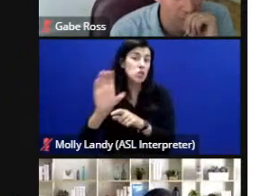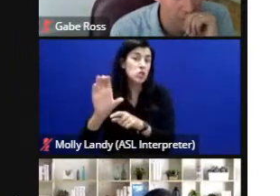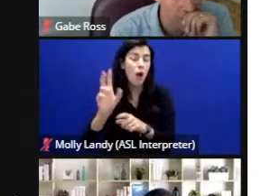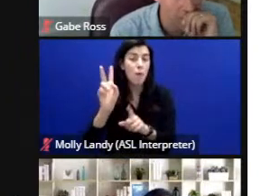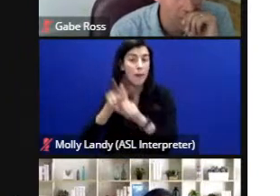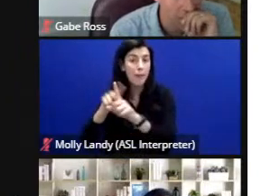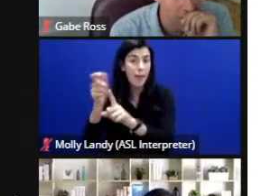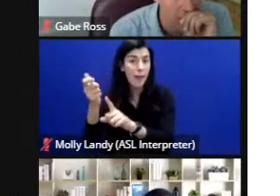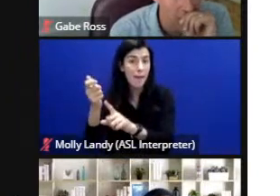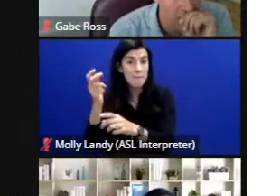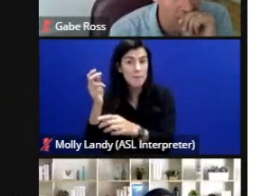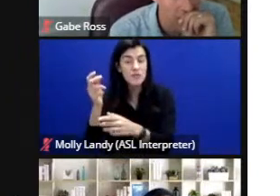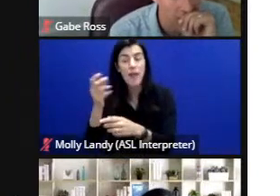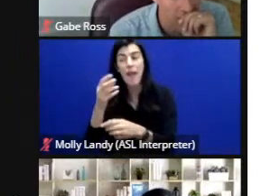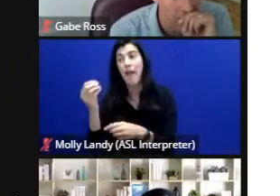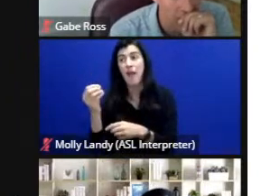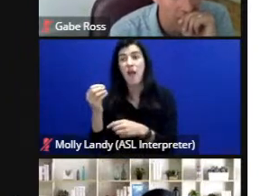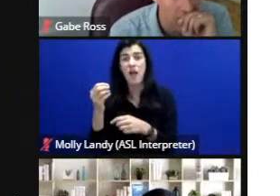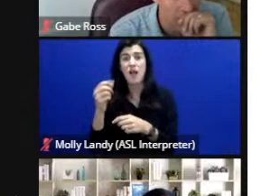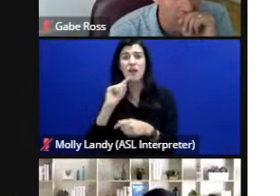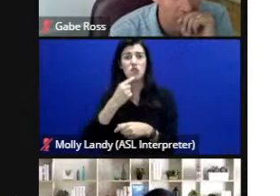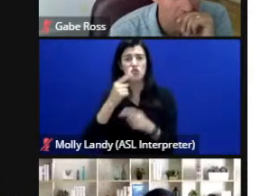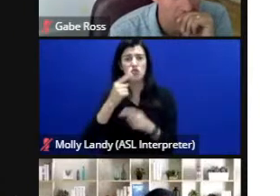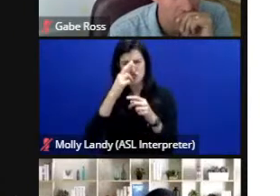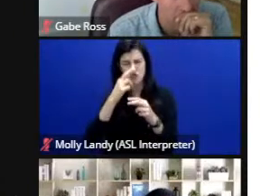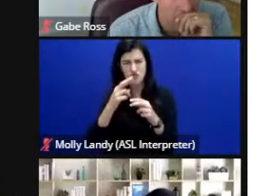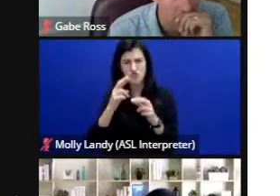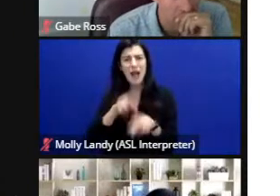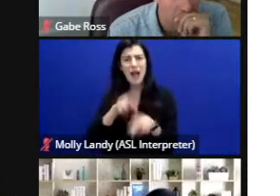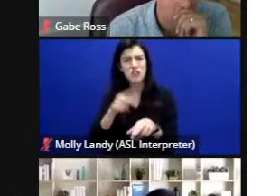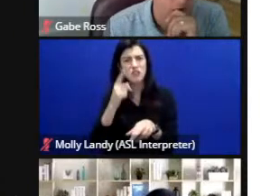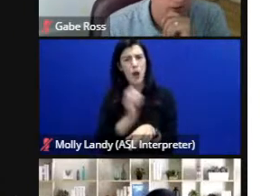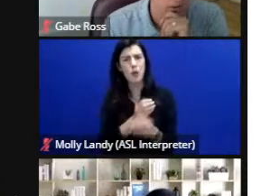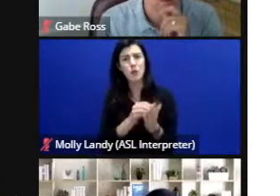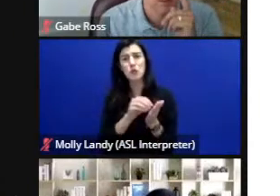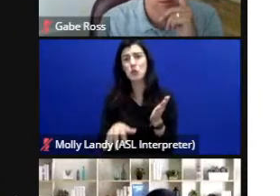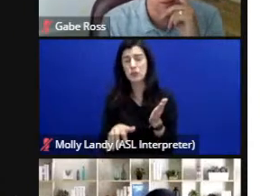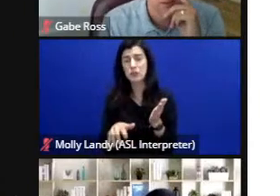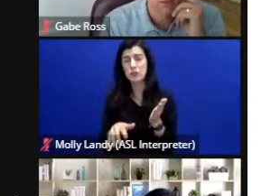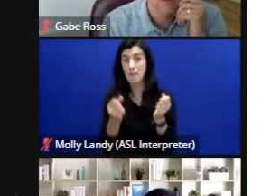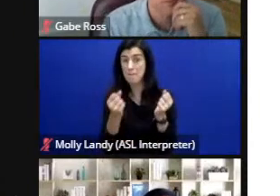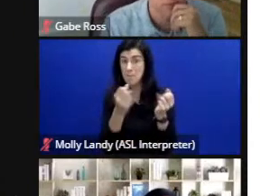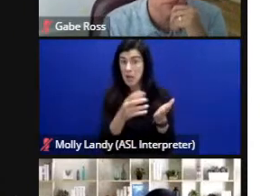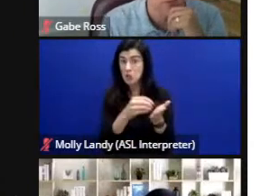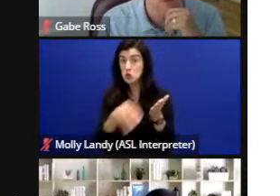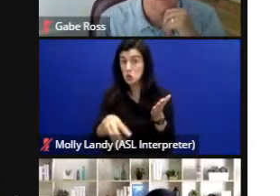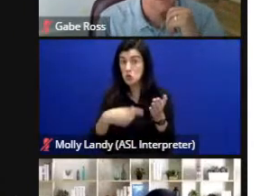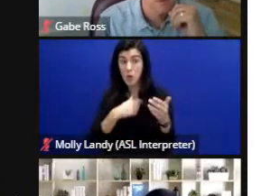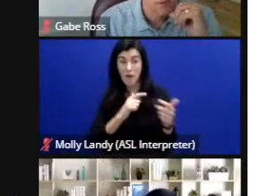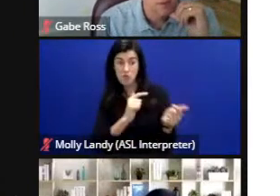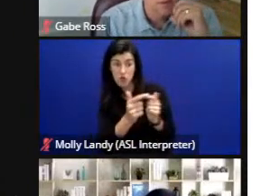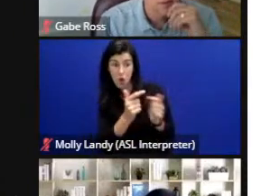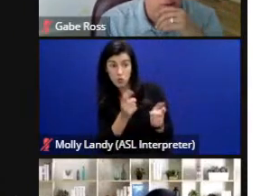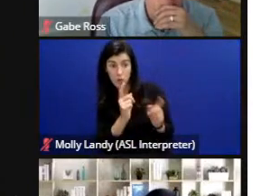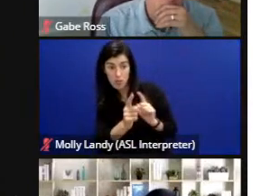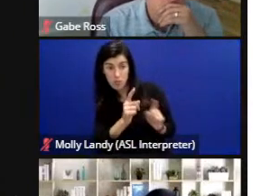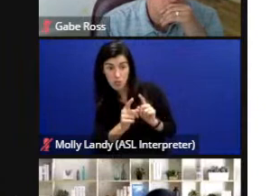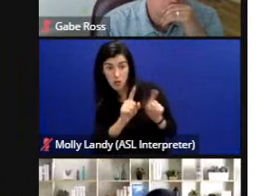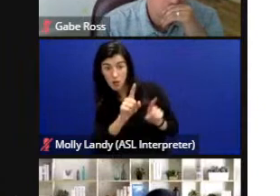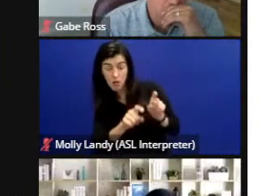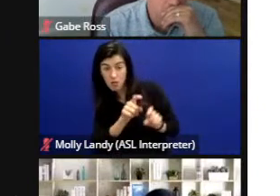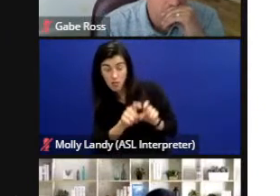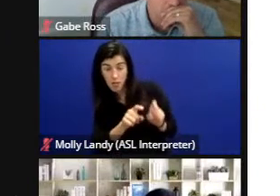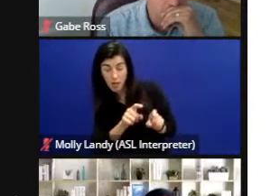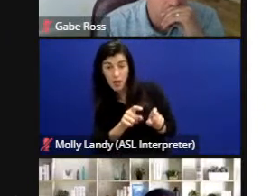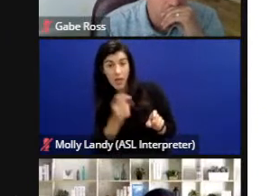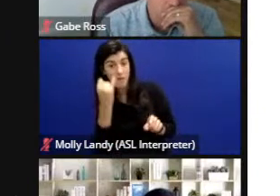reactions for our students. Many of the students I've talked to have no interest at all in taking the vaccine. When I've asked them, would you come back to the college if it was required,